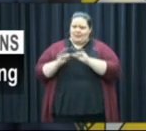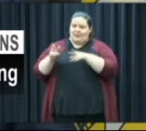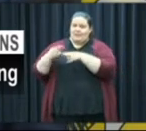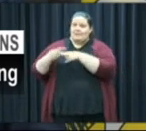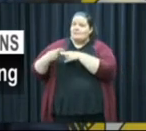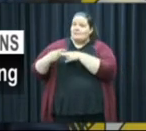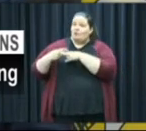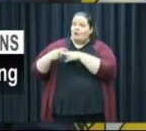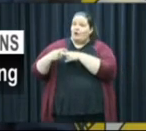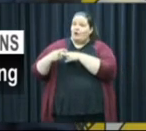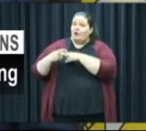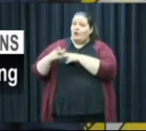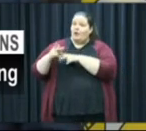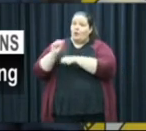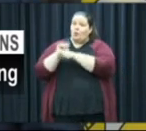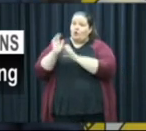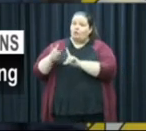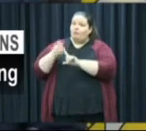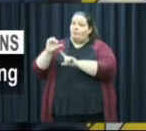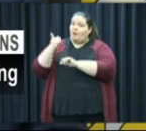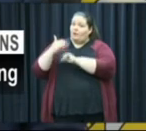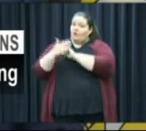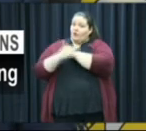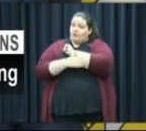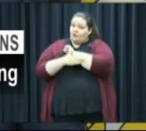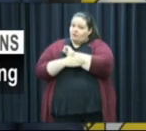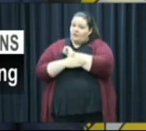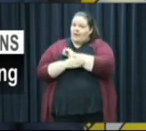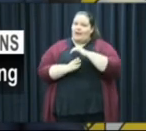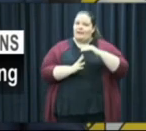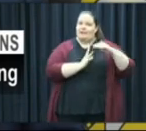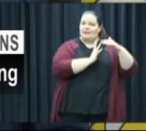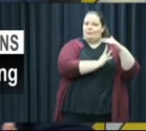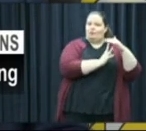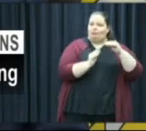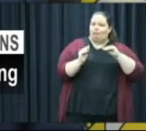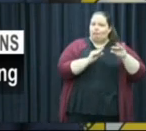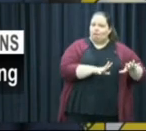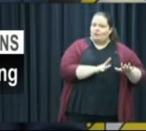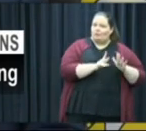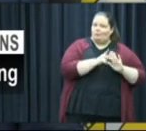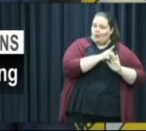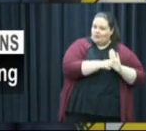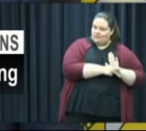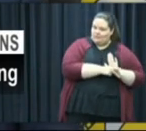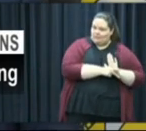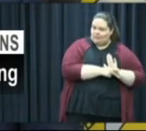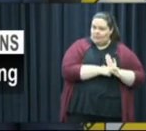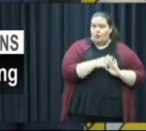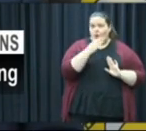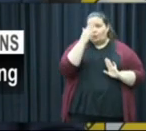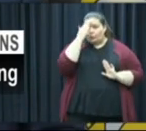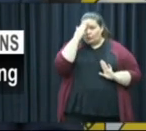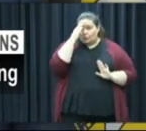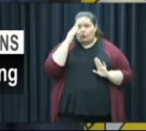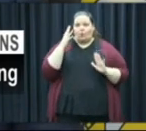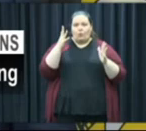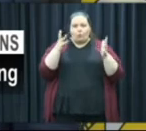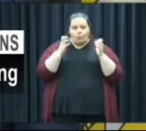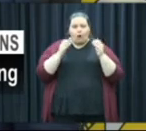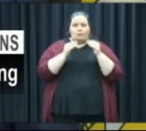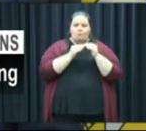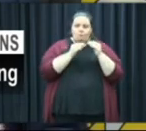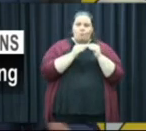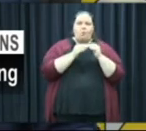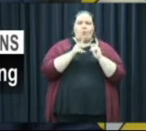foreign workers and our immigration policy, because certainly we know long-term we want to have more immigrants into our